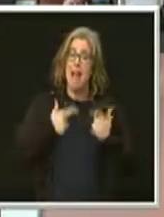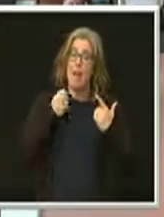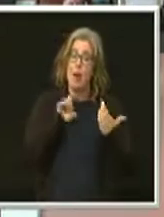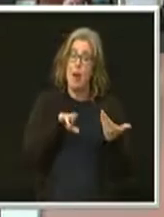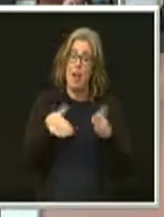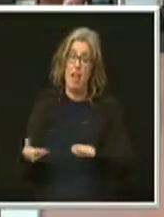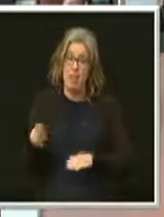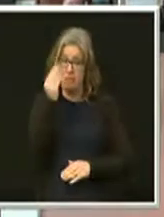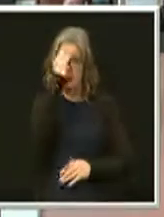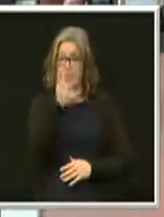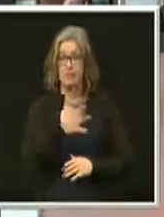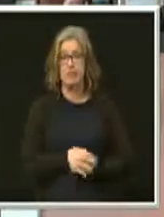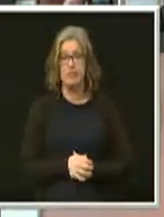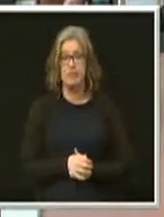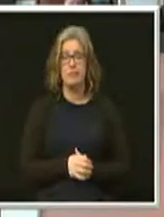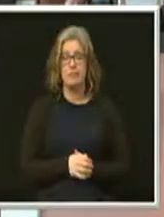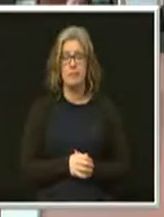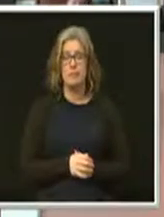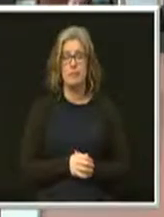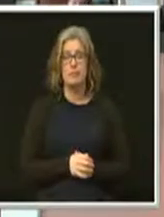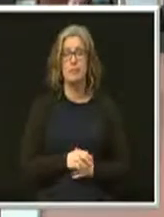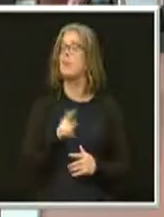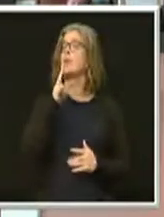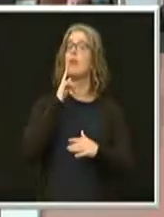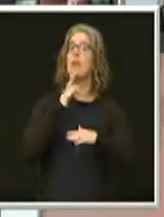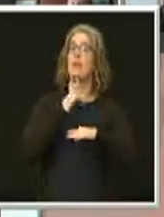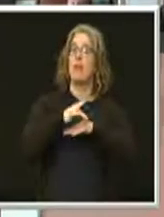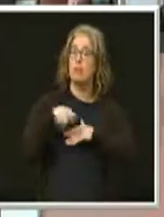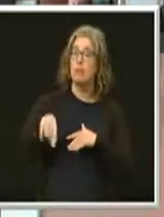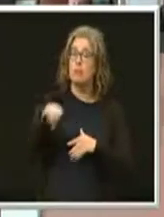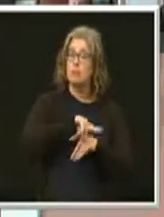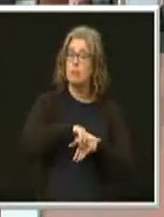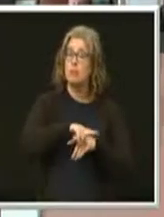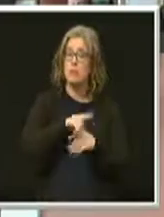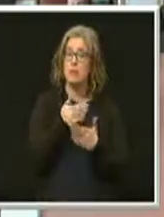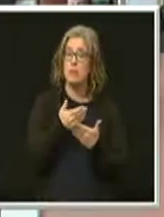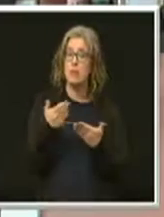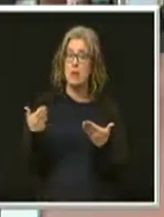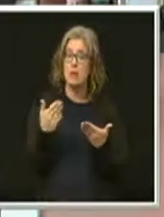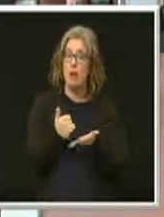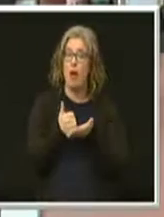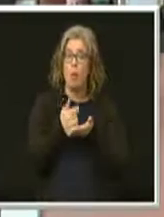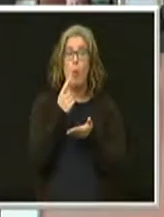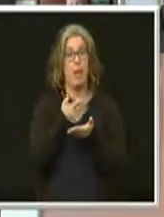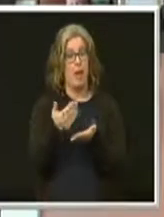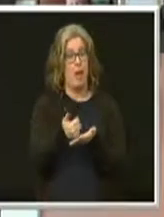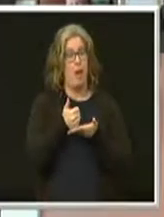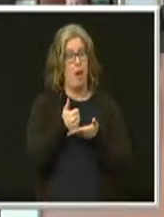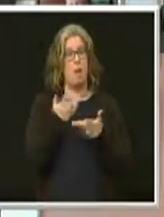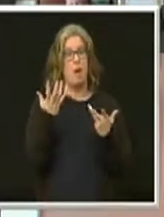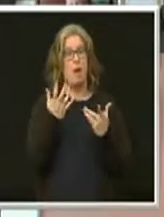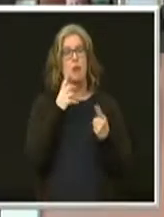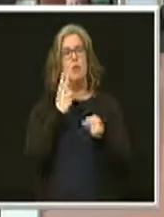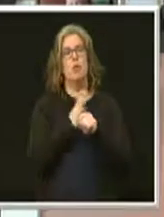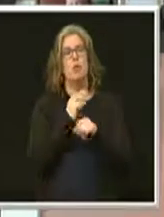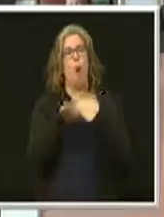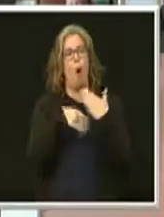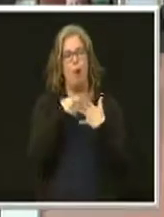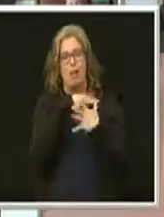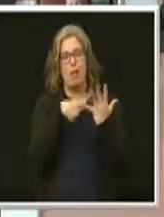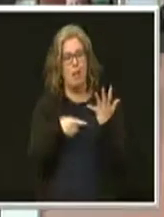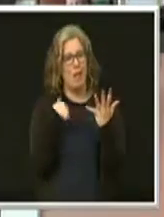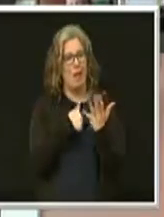death. There are tools out there that can help us. One thing that will help us is if we use all of those tools